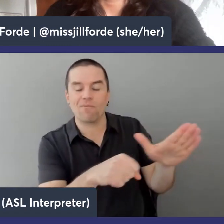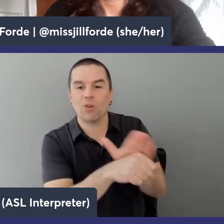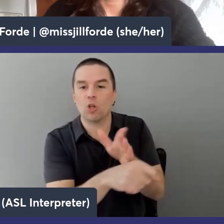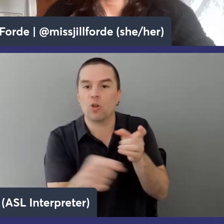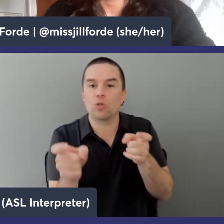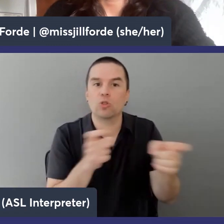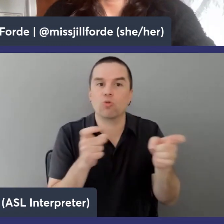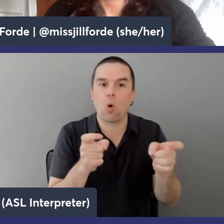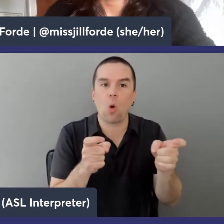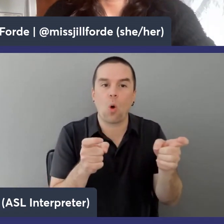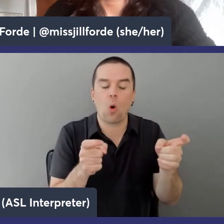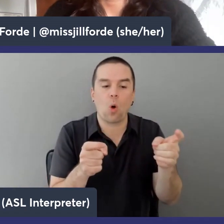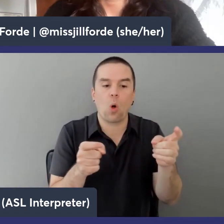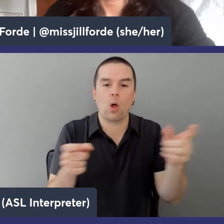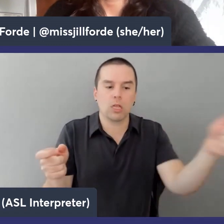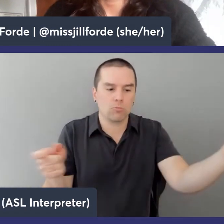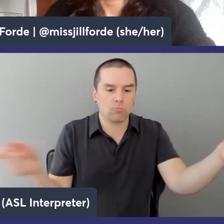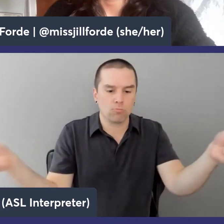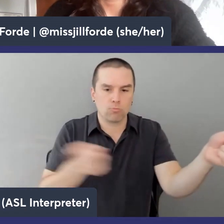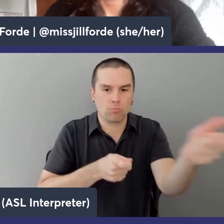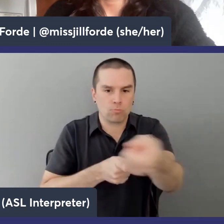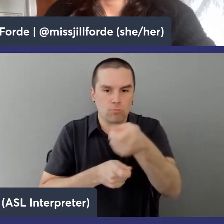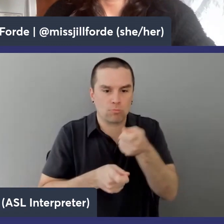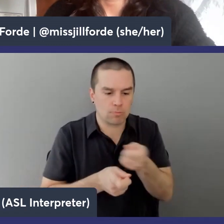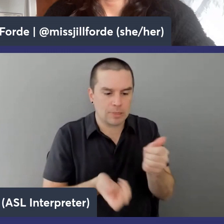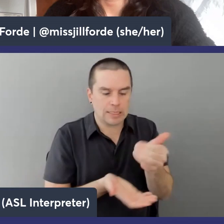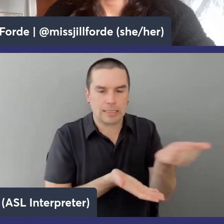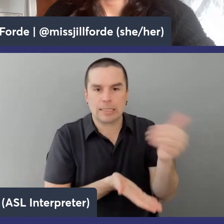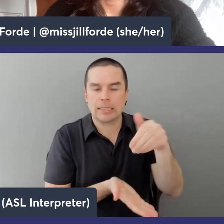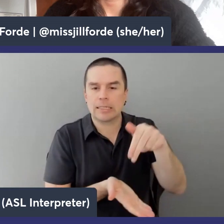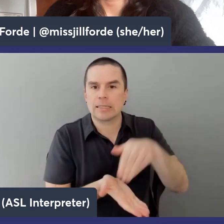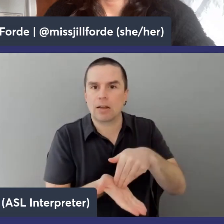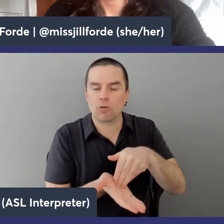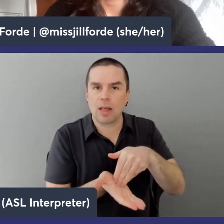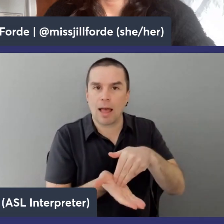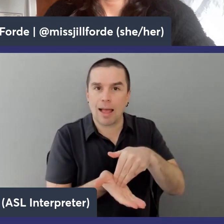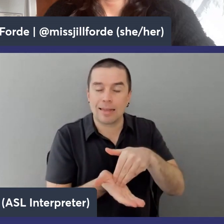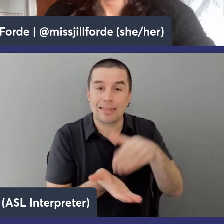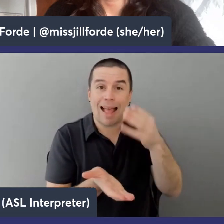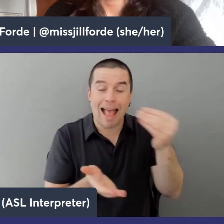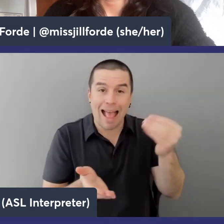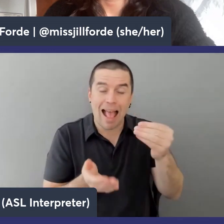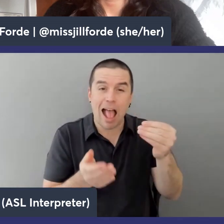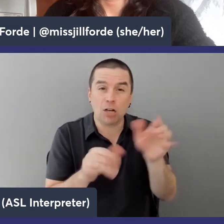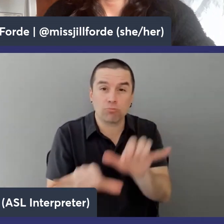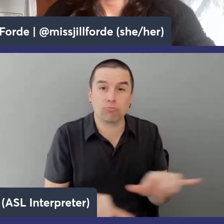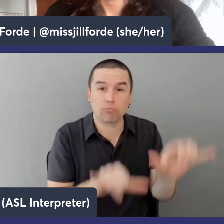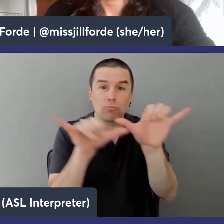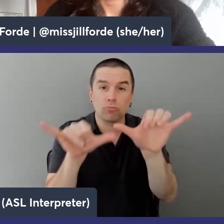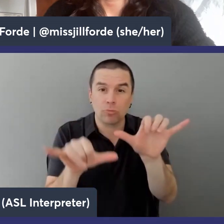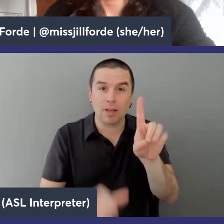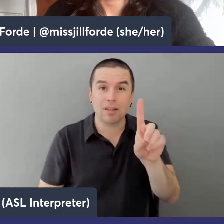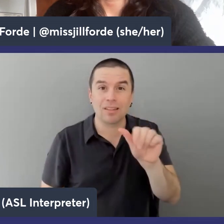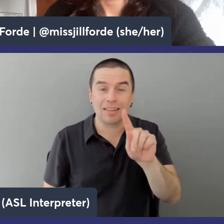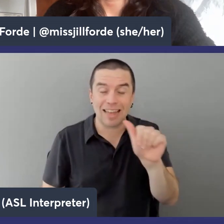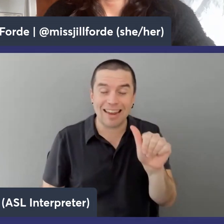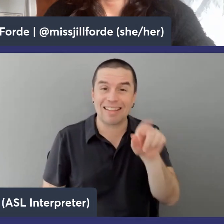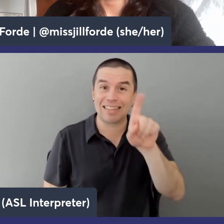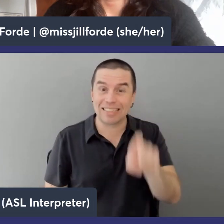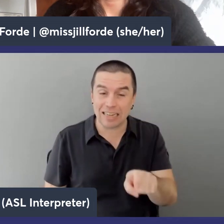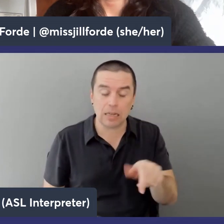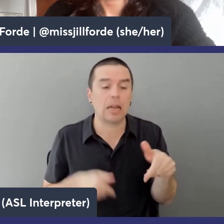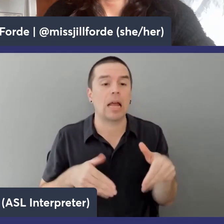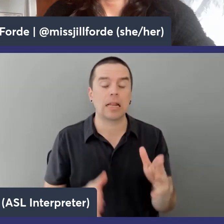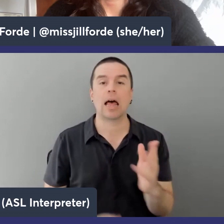centralize and normalize the data that is needed, and then let us orchestrate